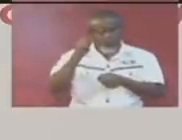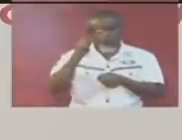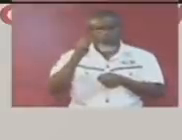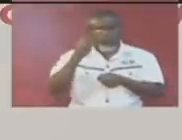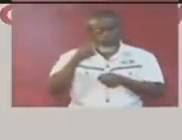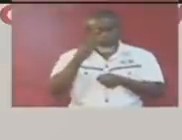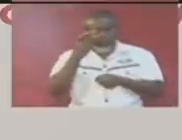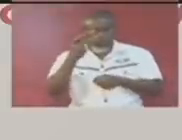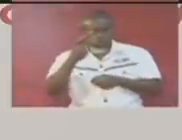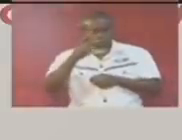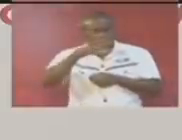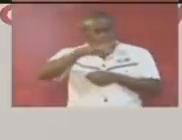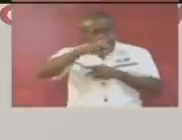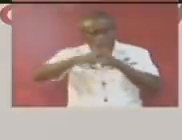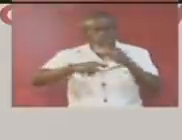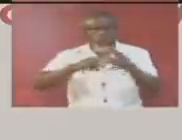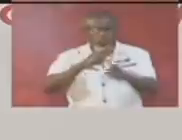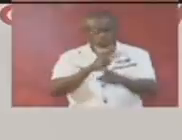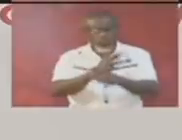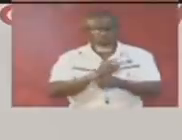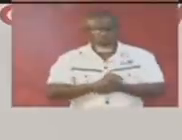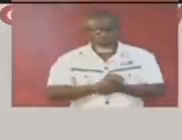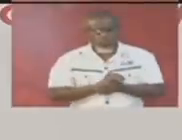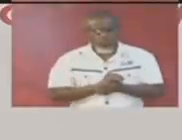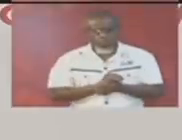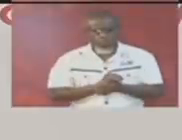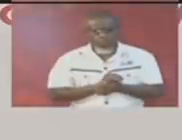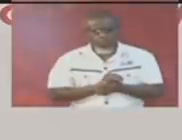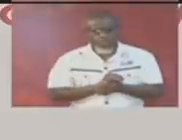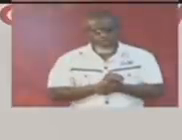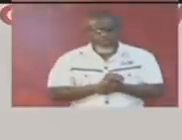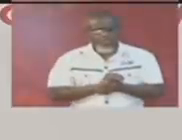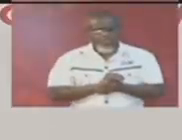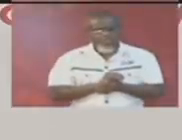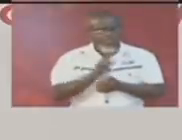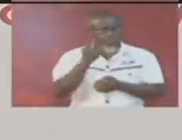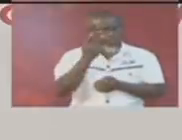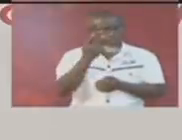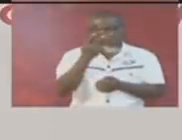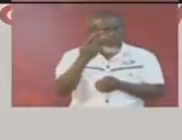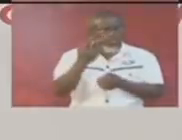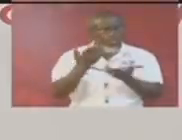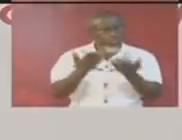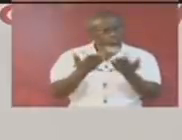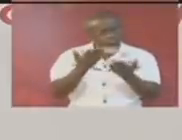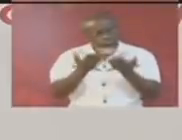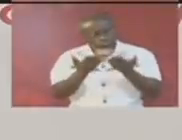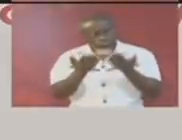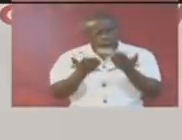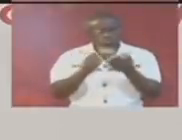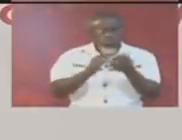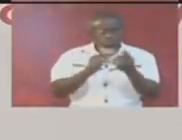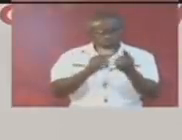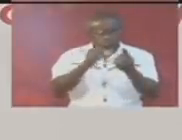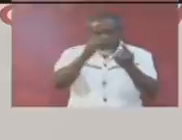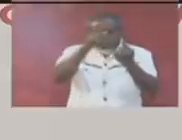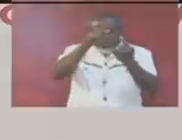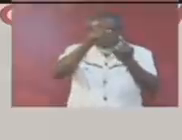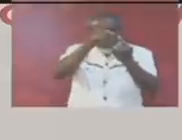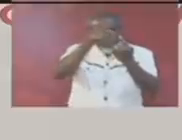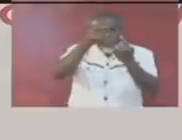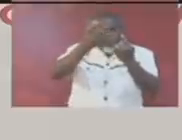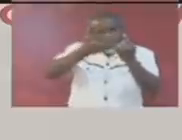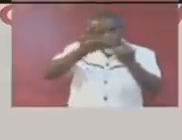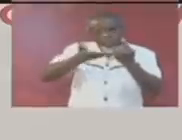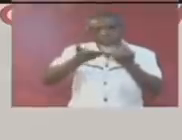more than one on a daily basis. And we have seen a little bit of the tip of the iceberg as to what COVID-19 can do, and